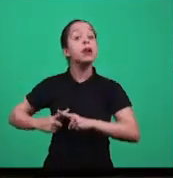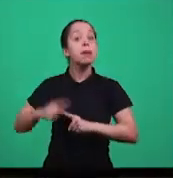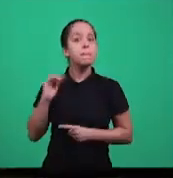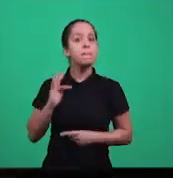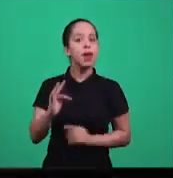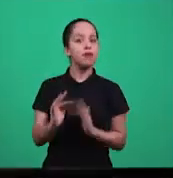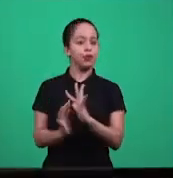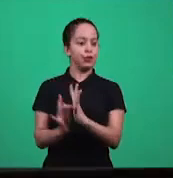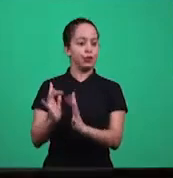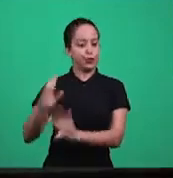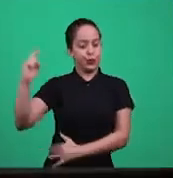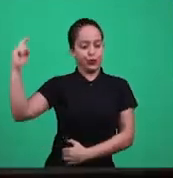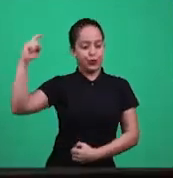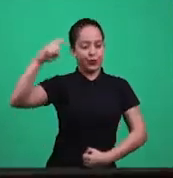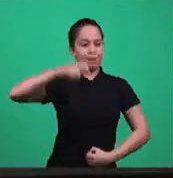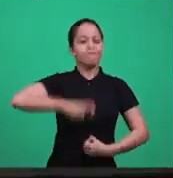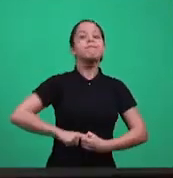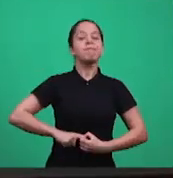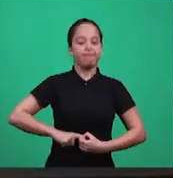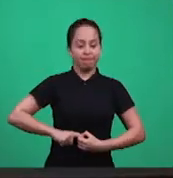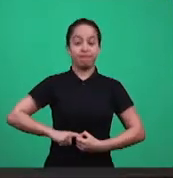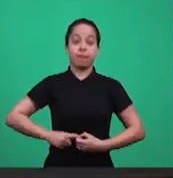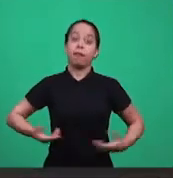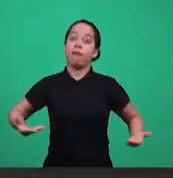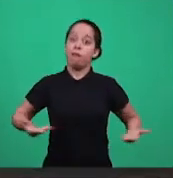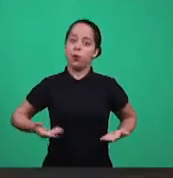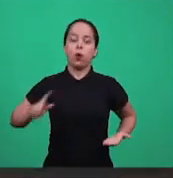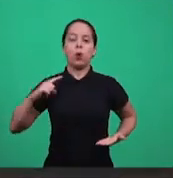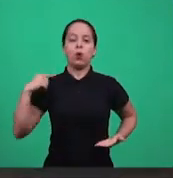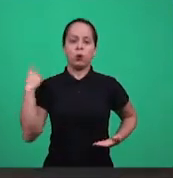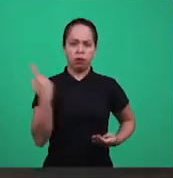us closer to the kingdom of God.